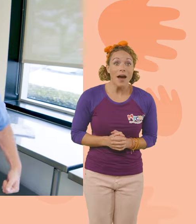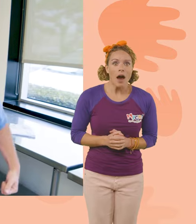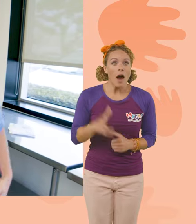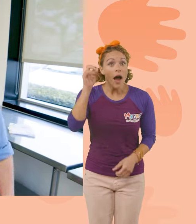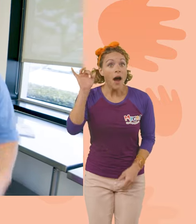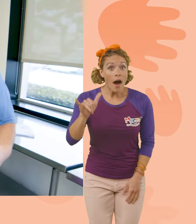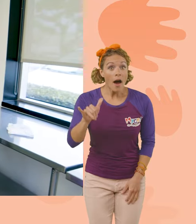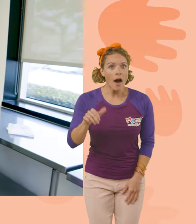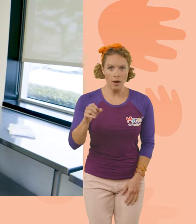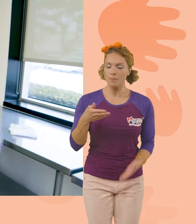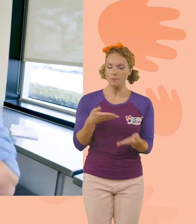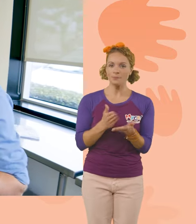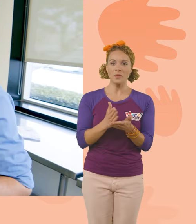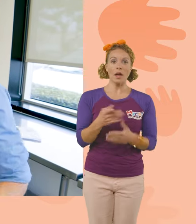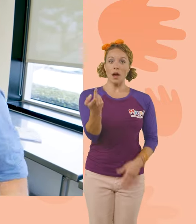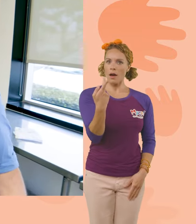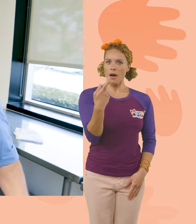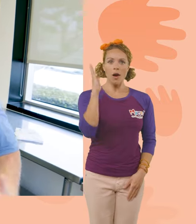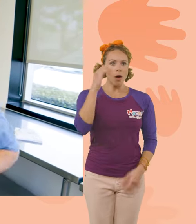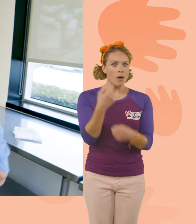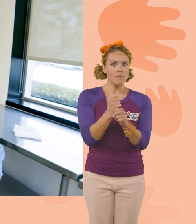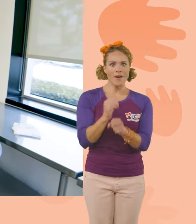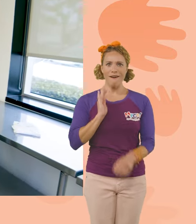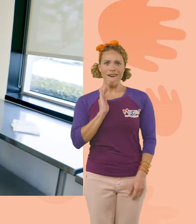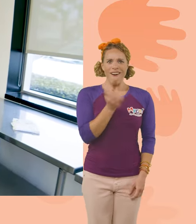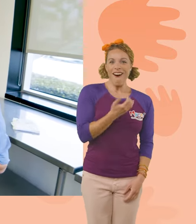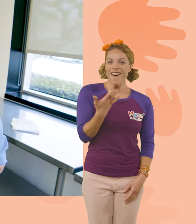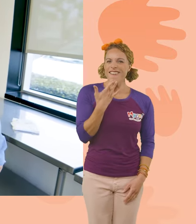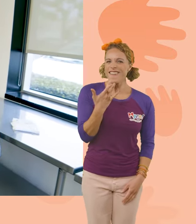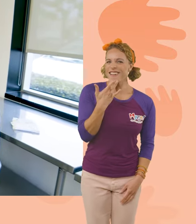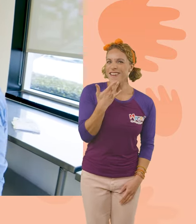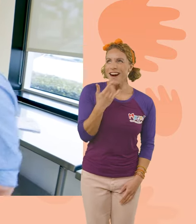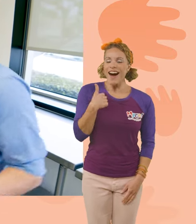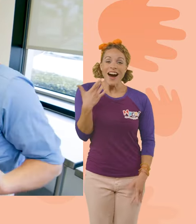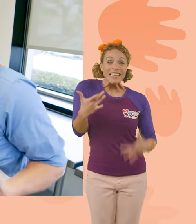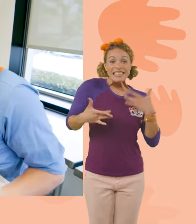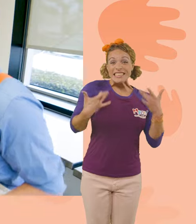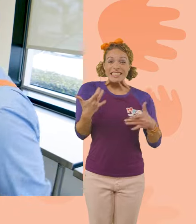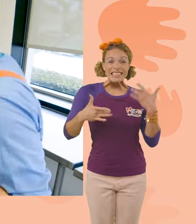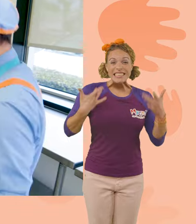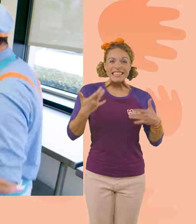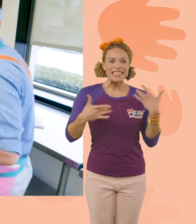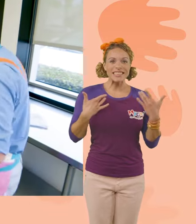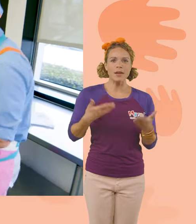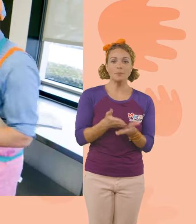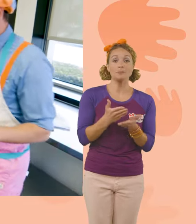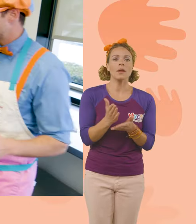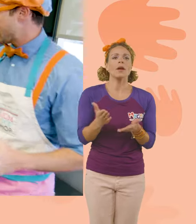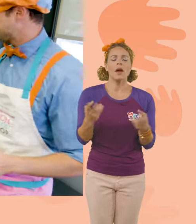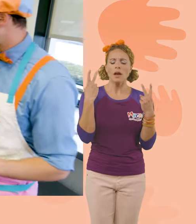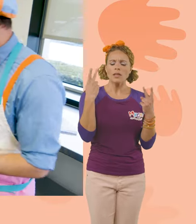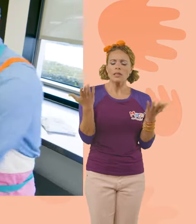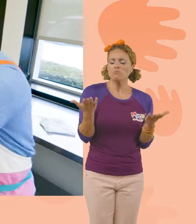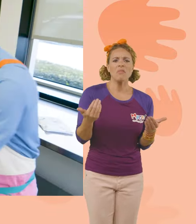Woohoo! Did you hear that? All right, you and I get to make our very own flavor, and I am so excited. All right, let's see